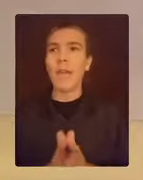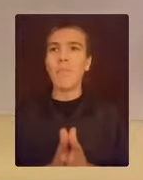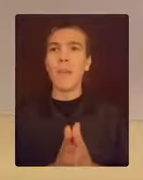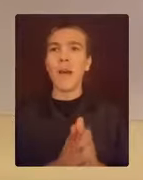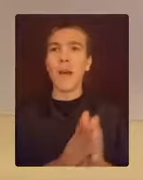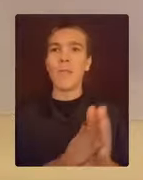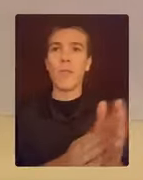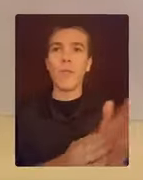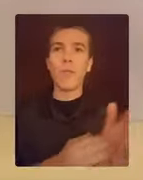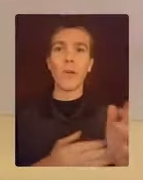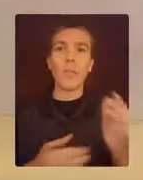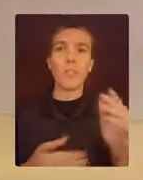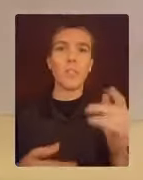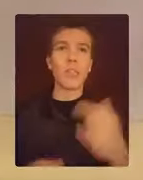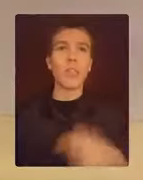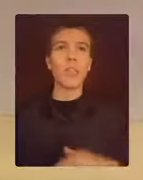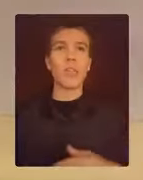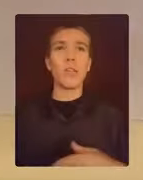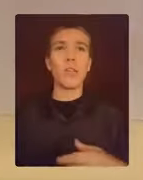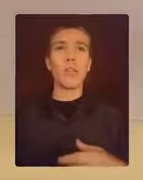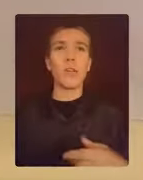say, if you, for instance,